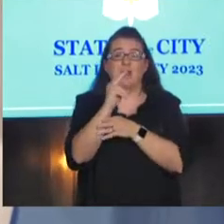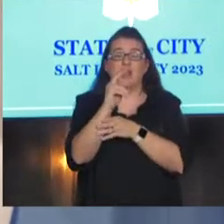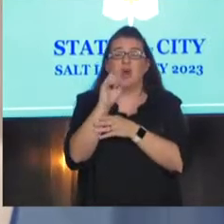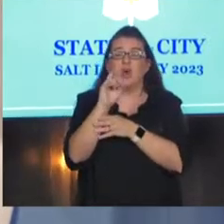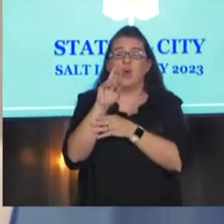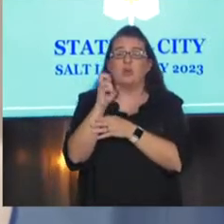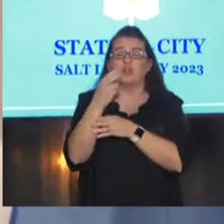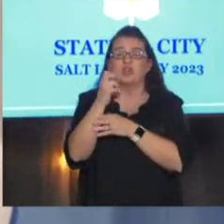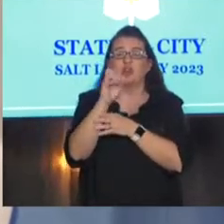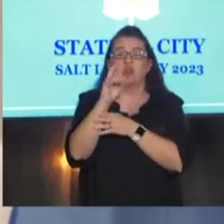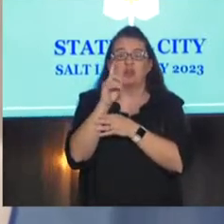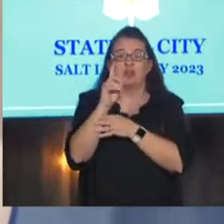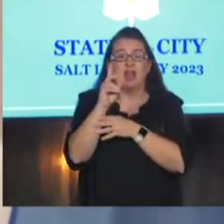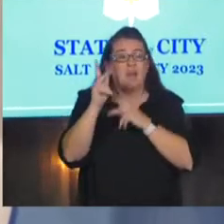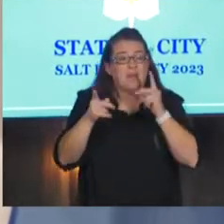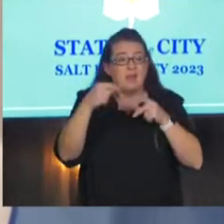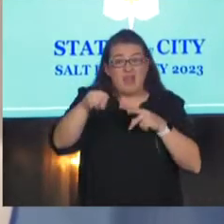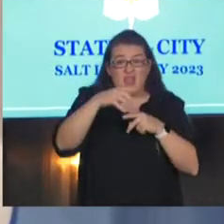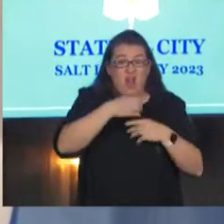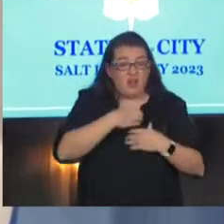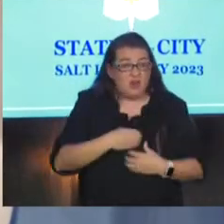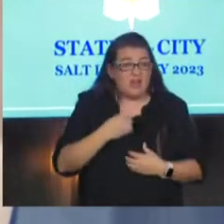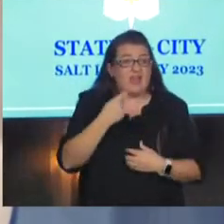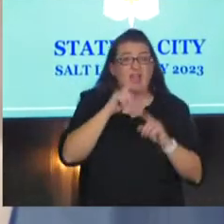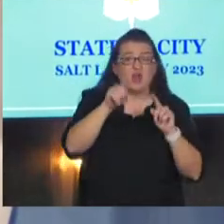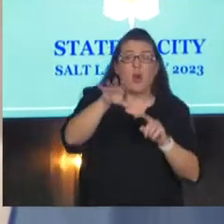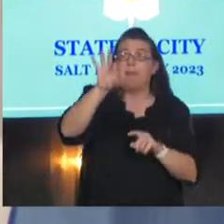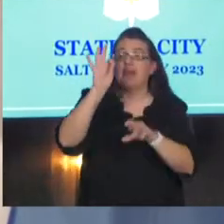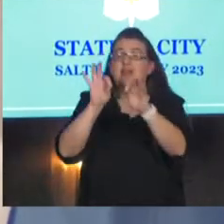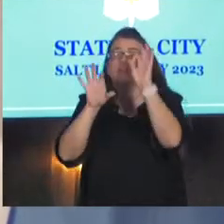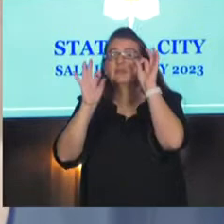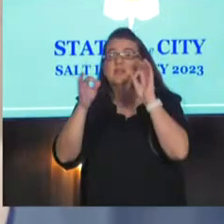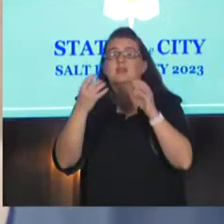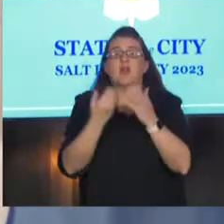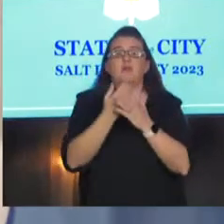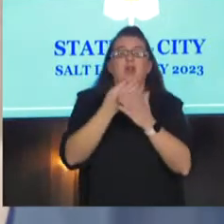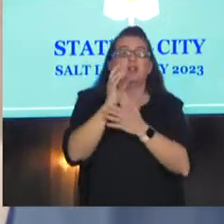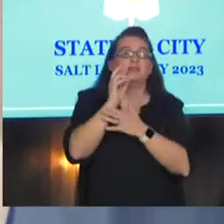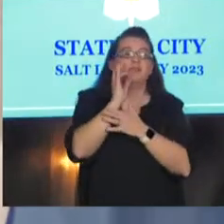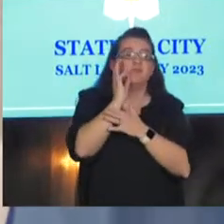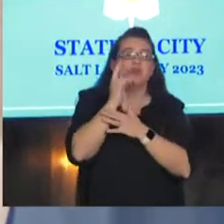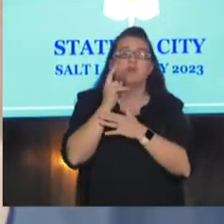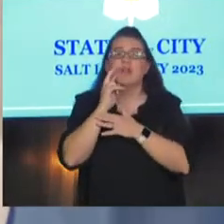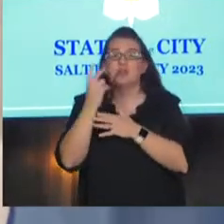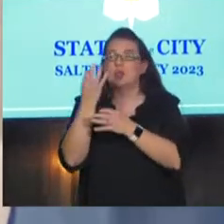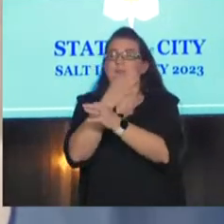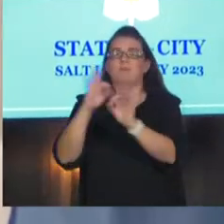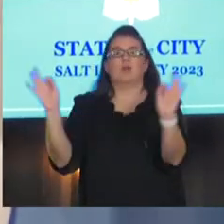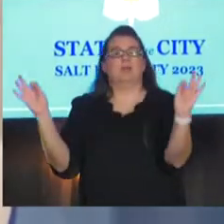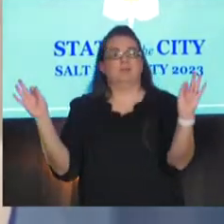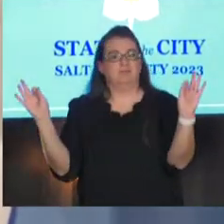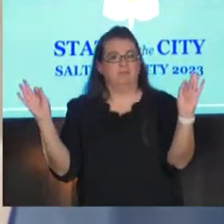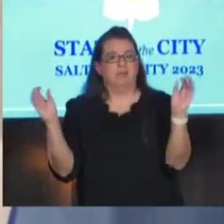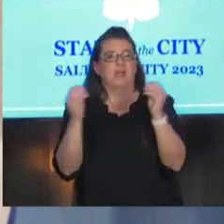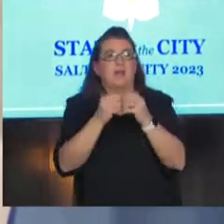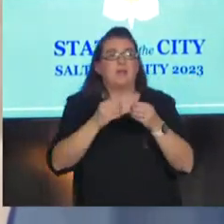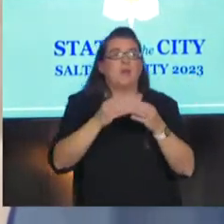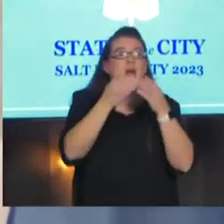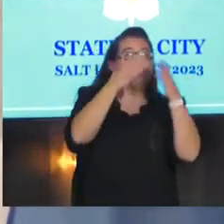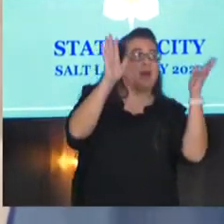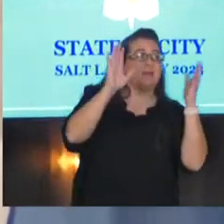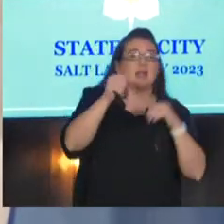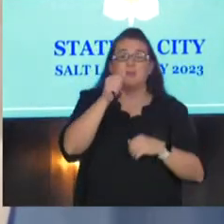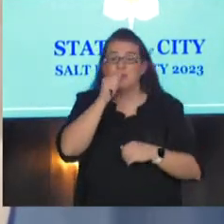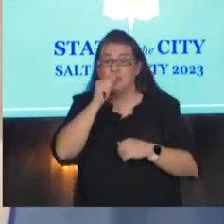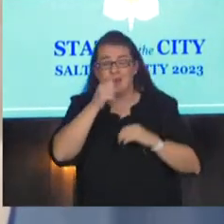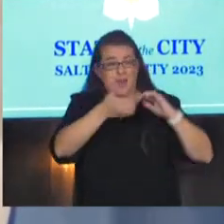who are hungry can go and pick fresh fruit and vegetables free of charge. A future with more public-private partnerships that